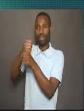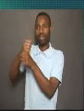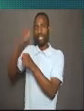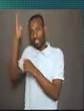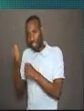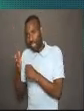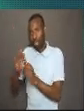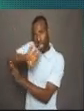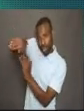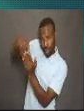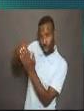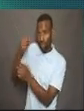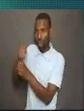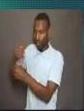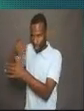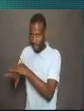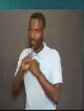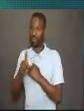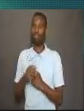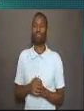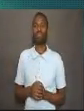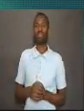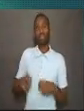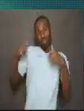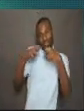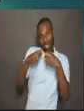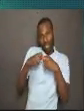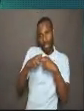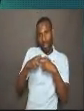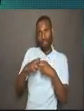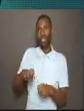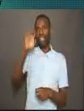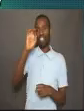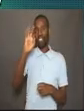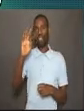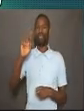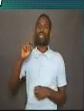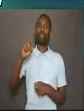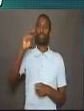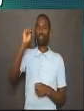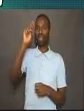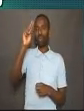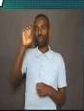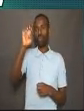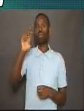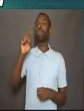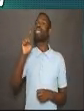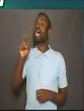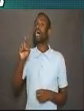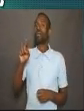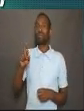total work in. In physics, efficiency is given the Greek